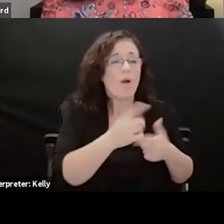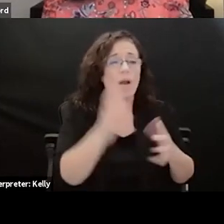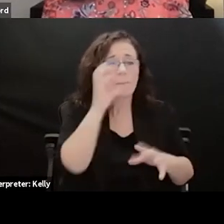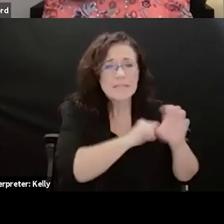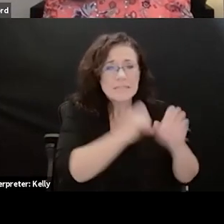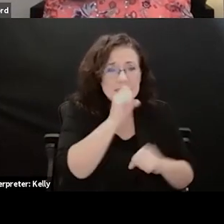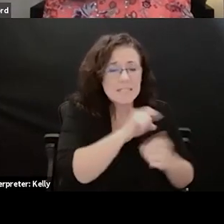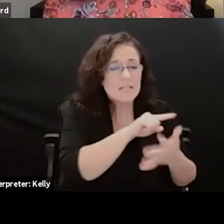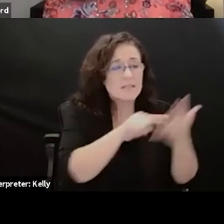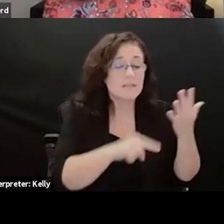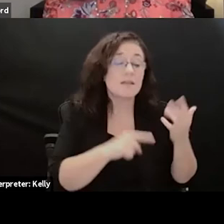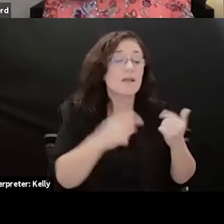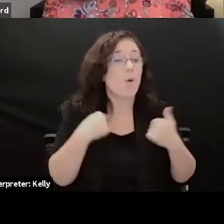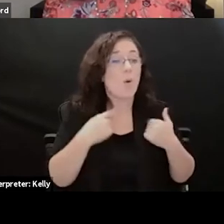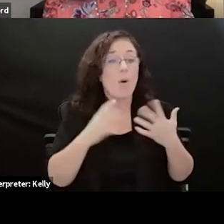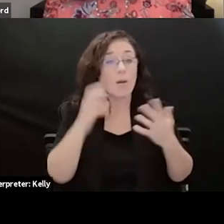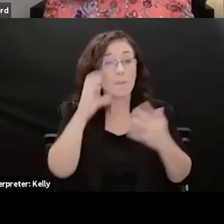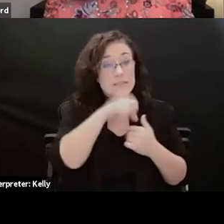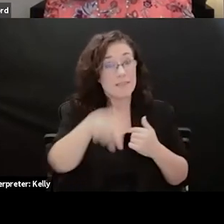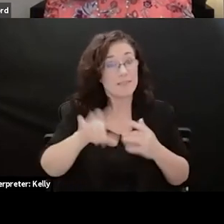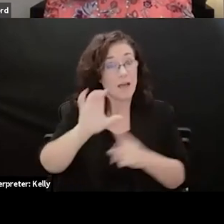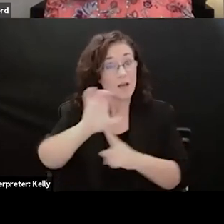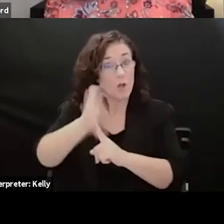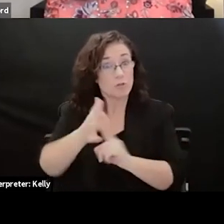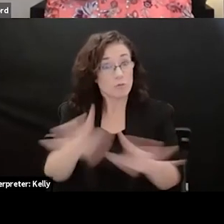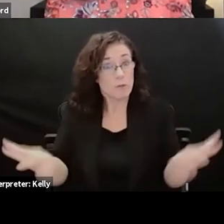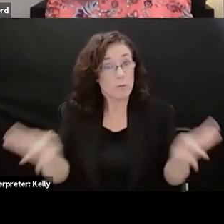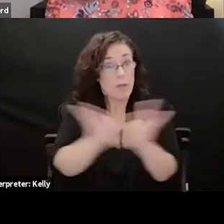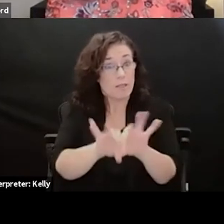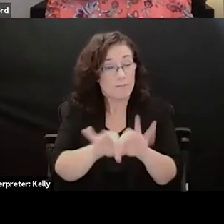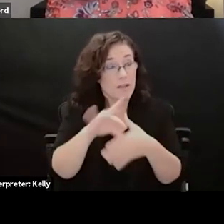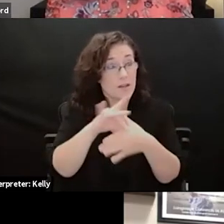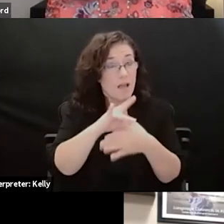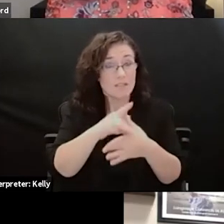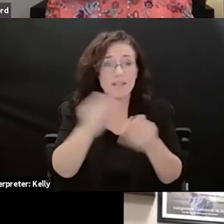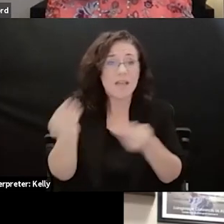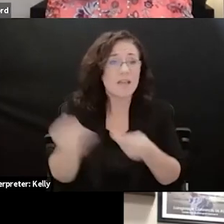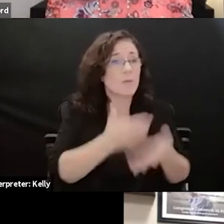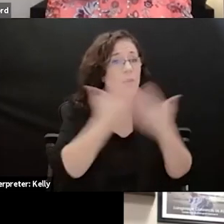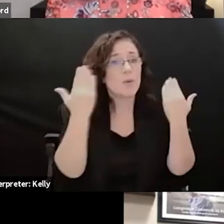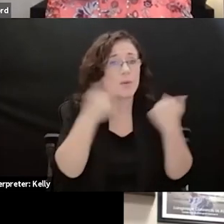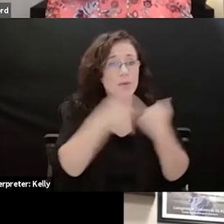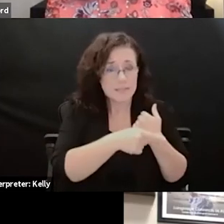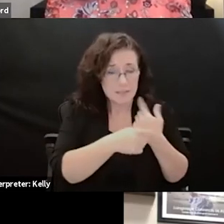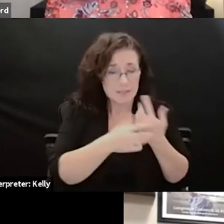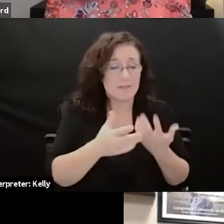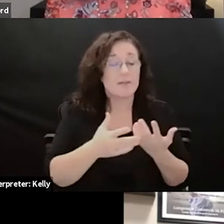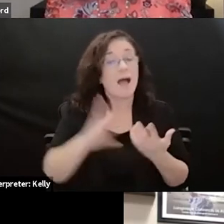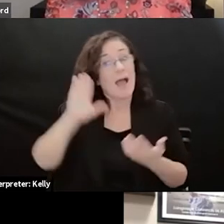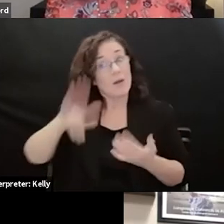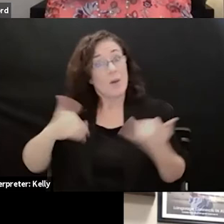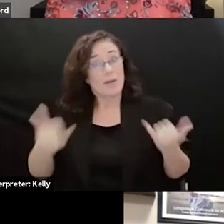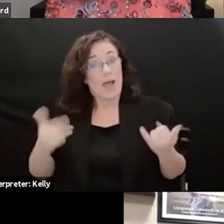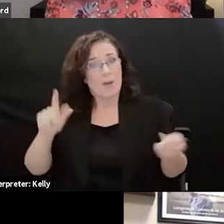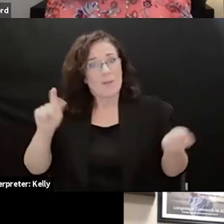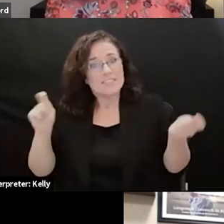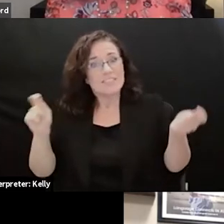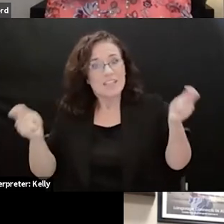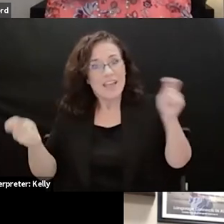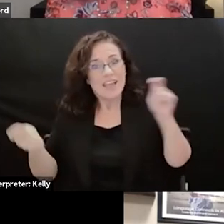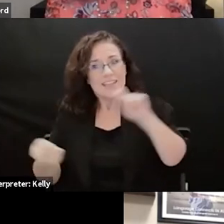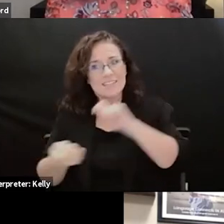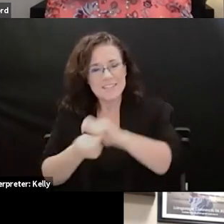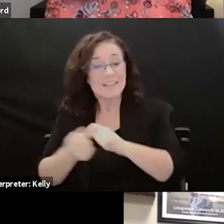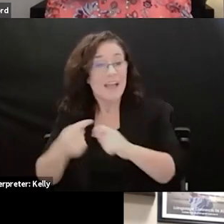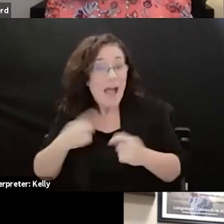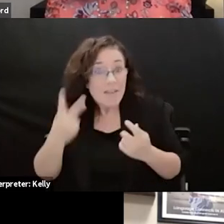relevant responsive creative and empowering content i know that this is changing having seen it in small increments in my